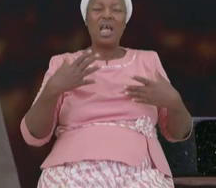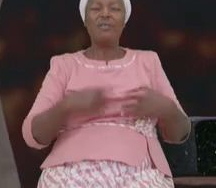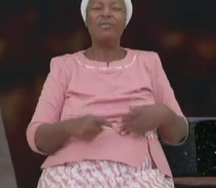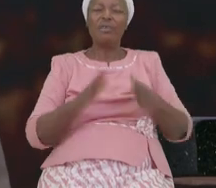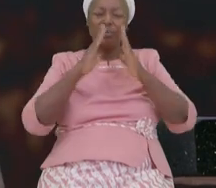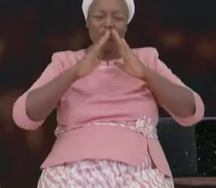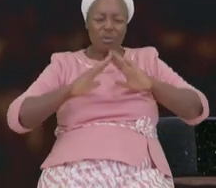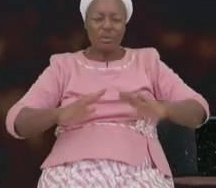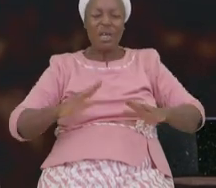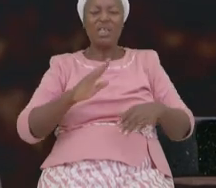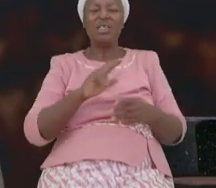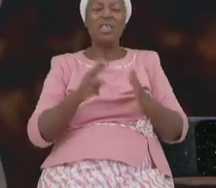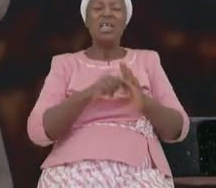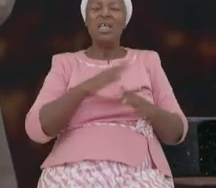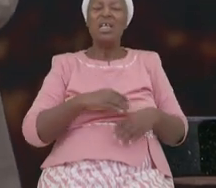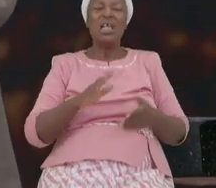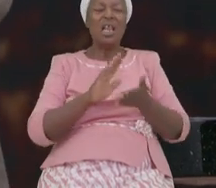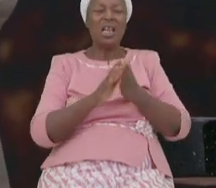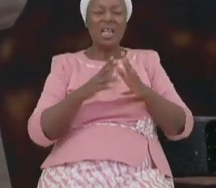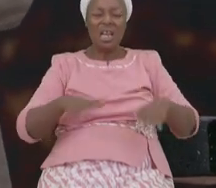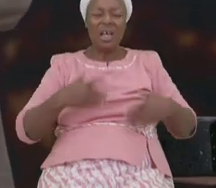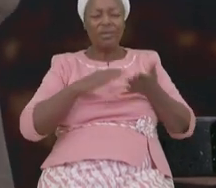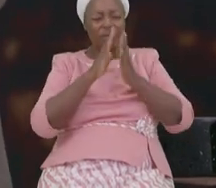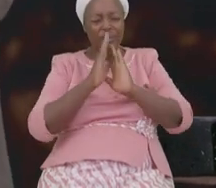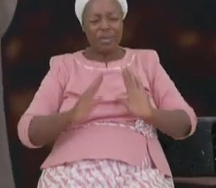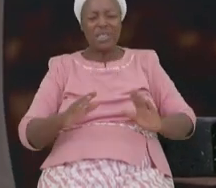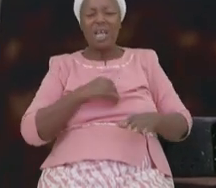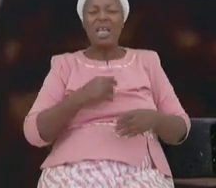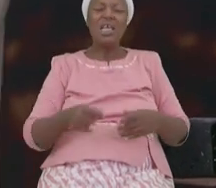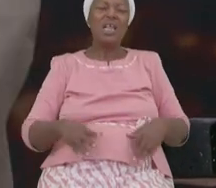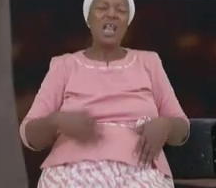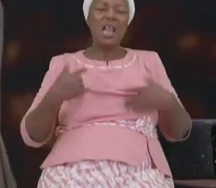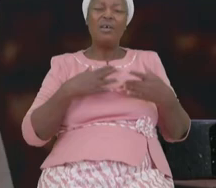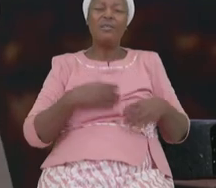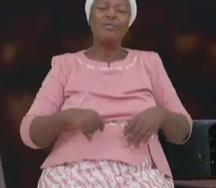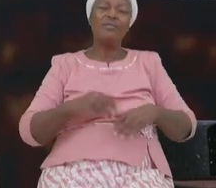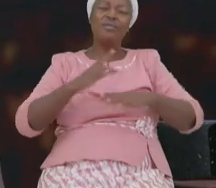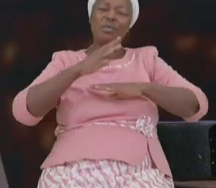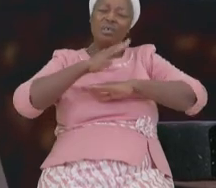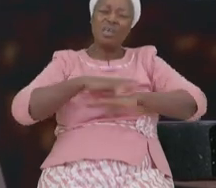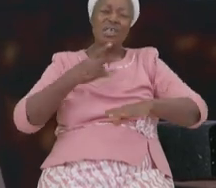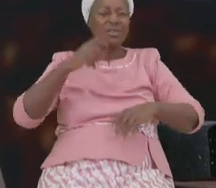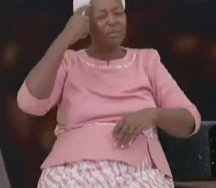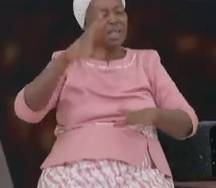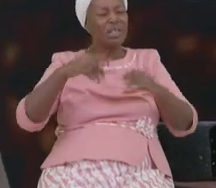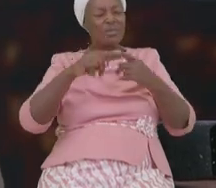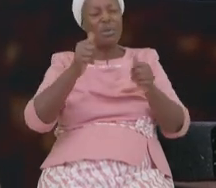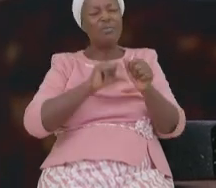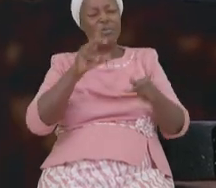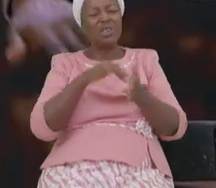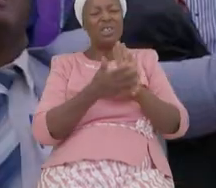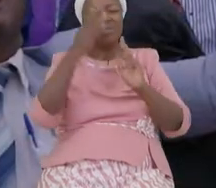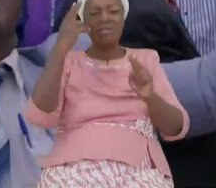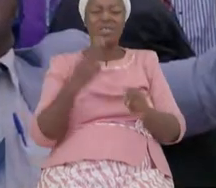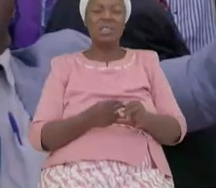serenity, a life of peace, a life of rest of mind, give to everyone in